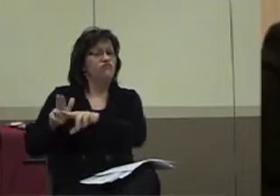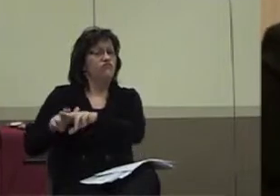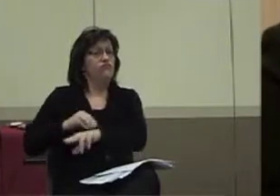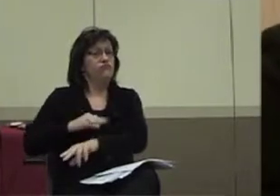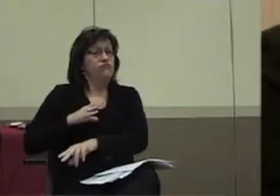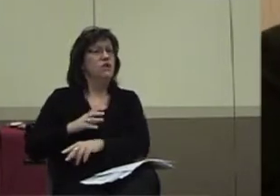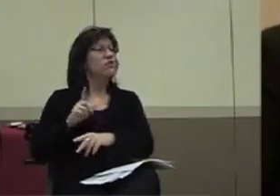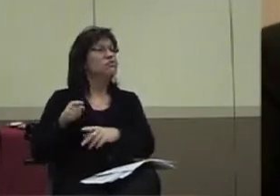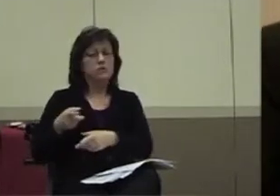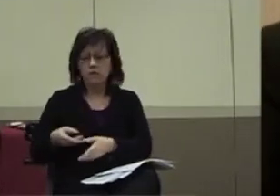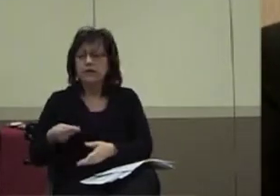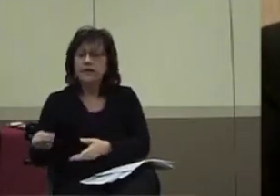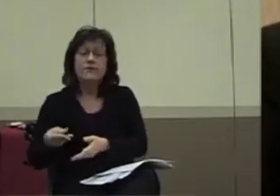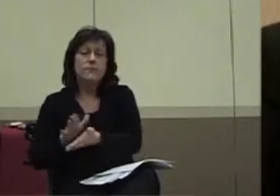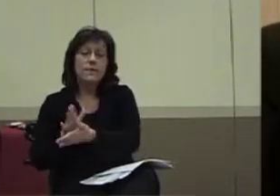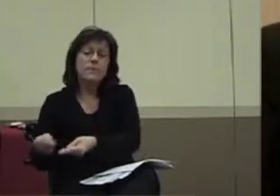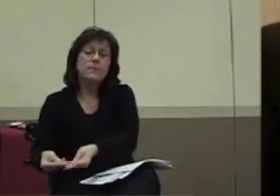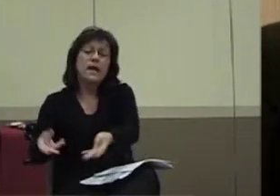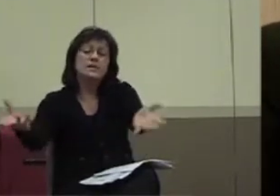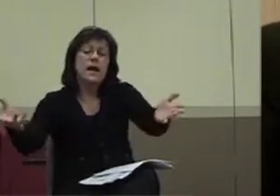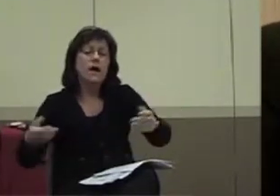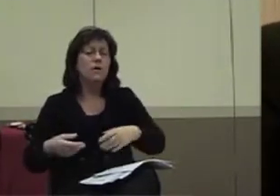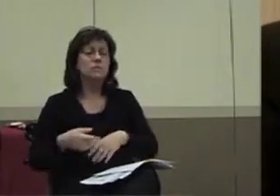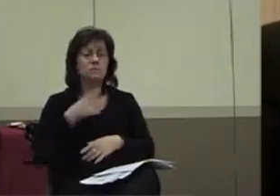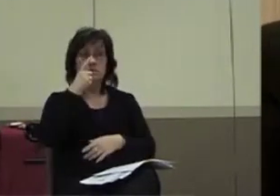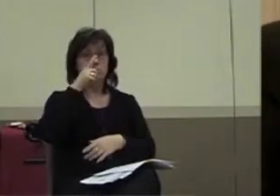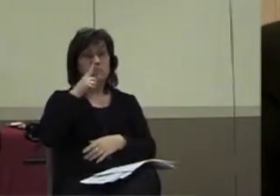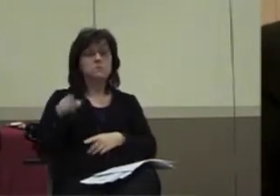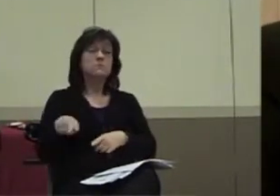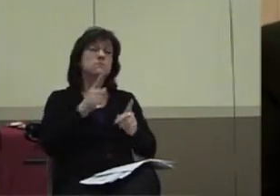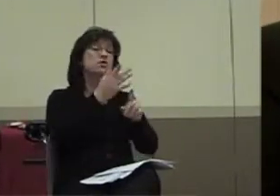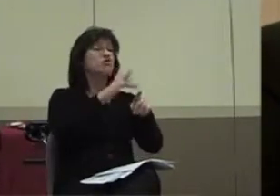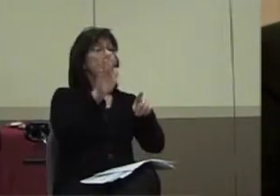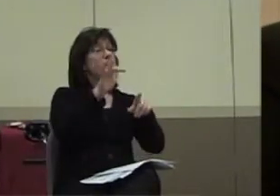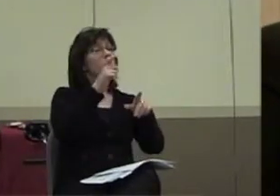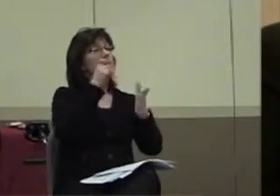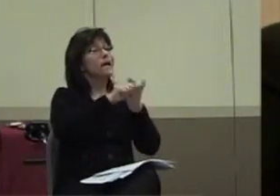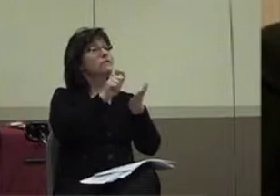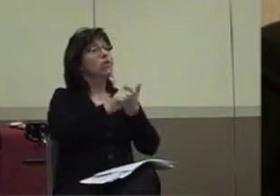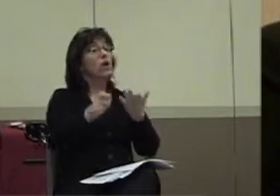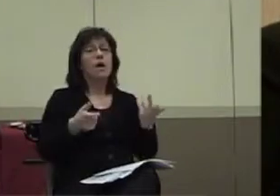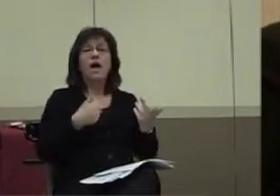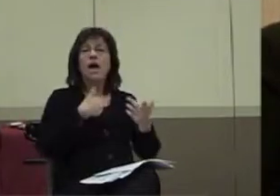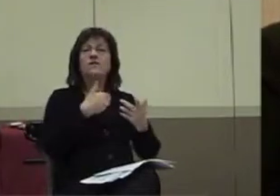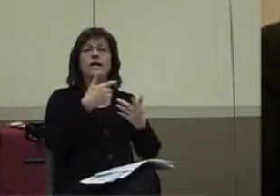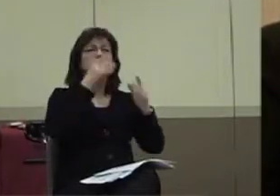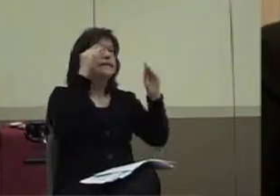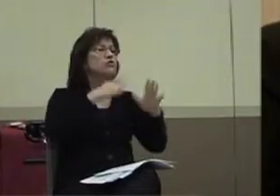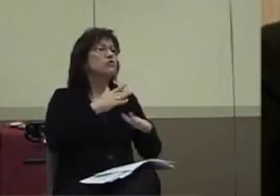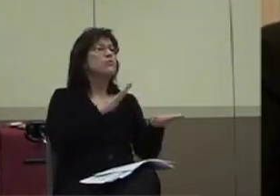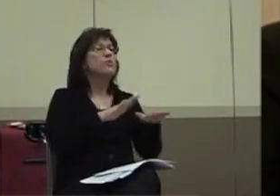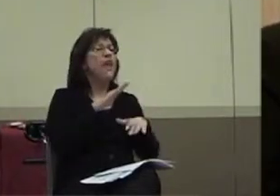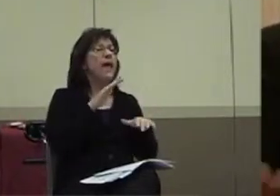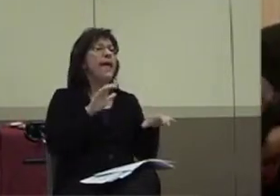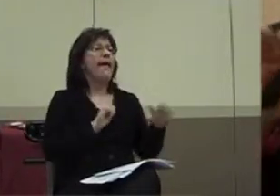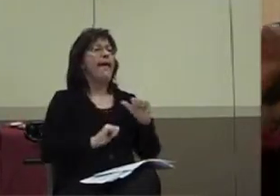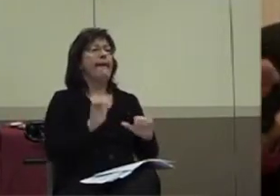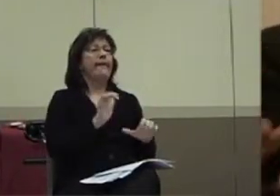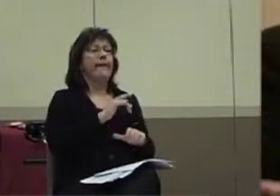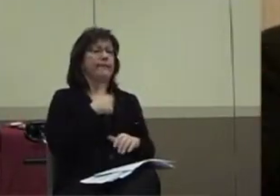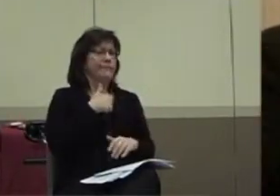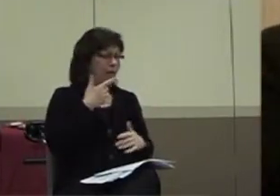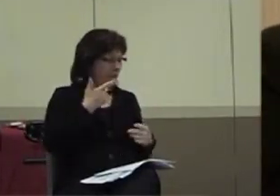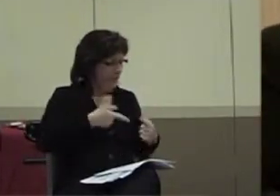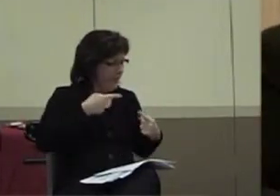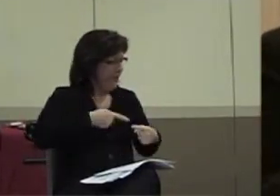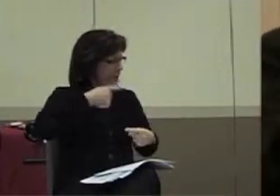sharpening pencils. I have teachers who acted like they didn't know how to turn on something. You know, like they acted like they had trouble finding something